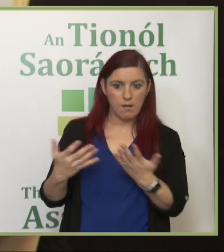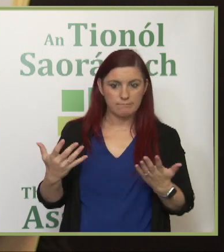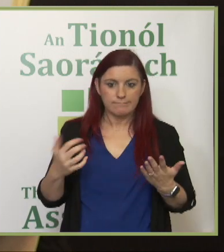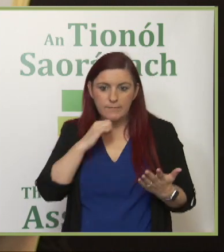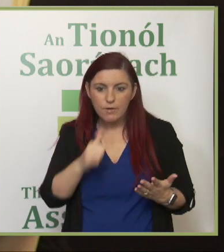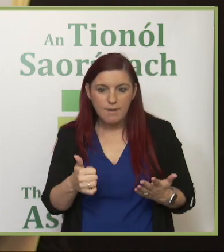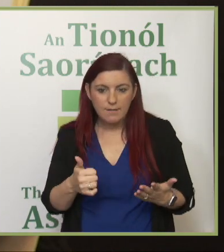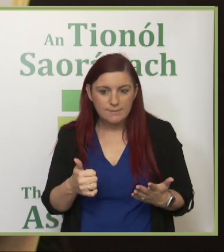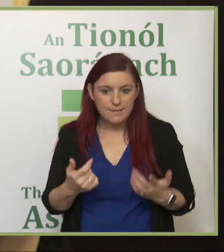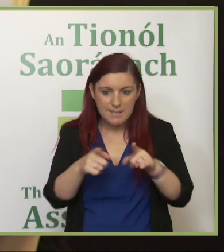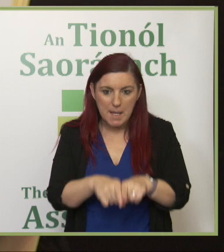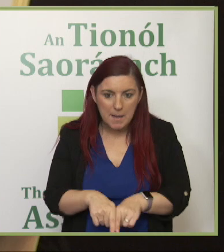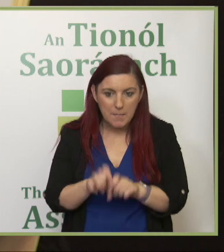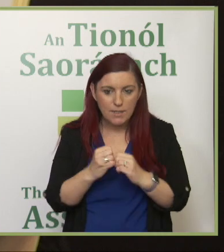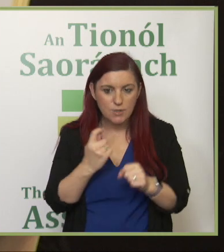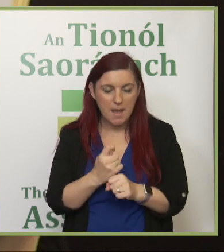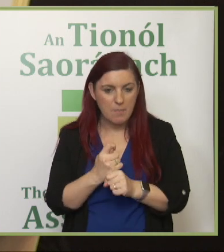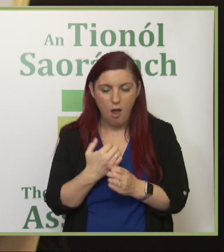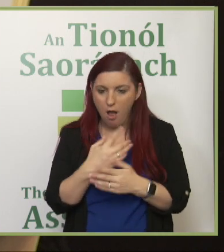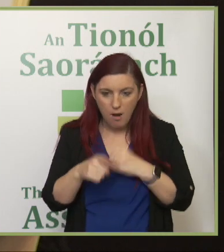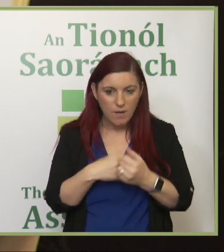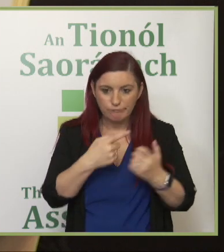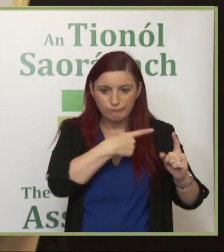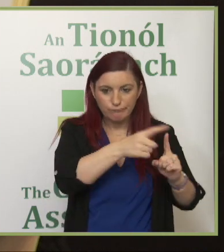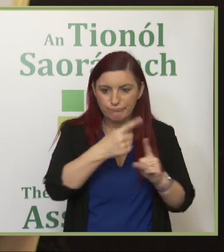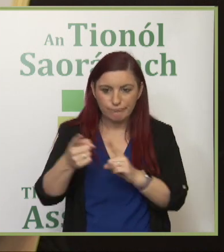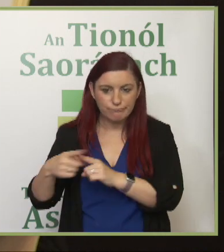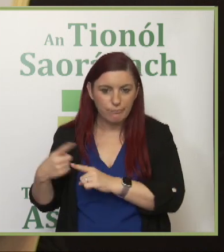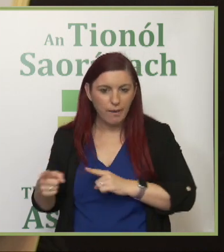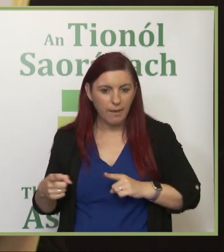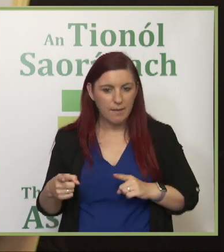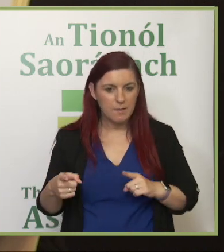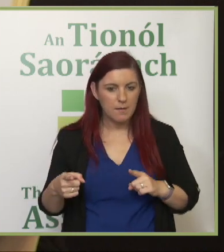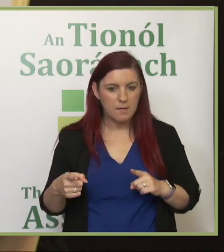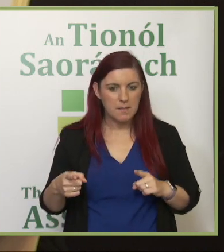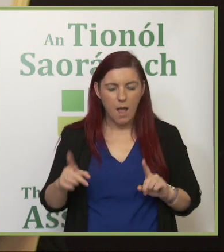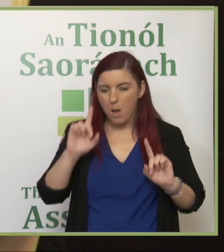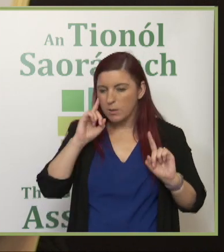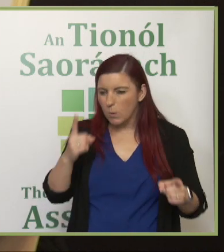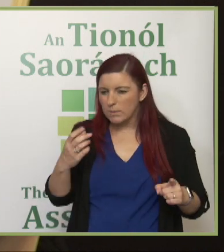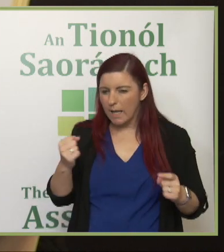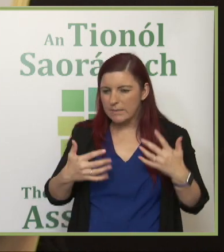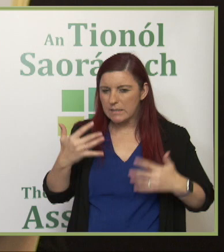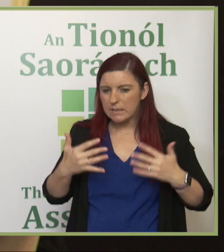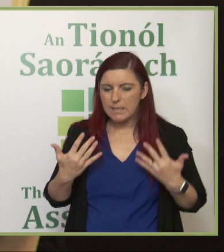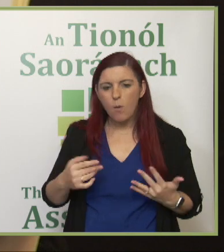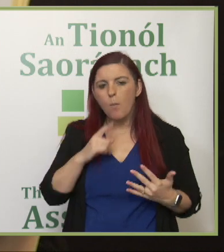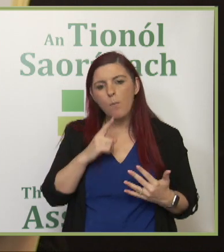inconsistent, unfortunately. But I suppose I don't have them to hand now, but when we talk